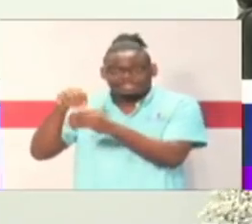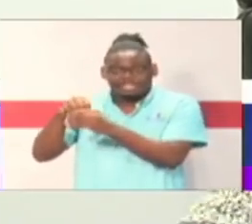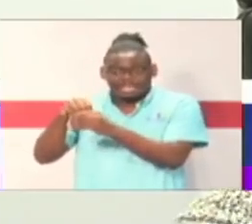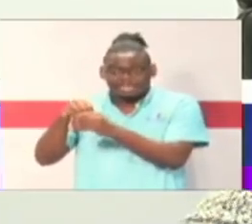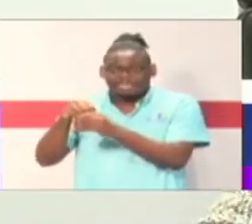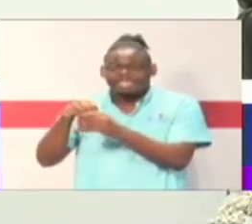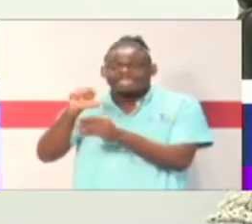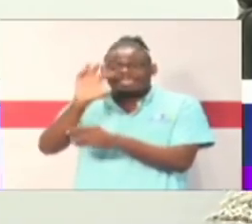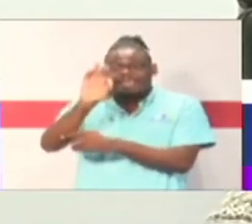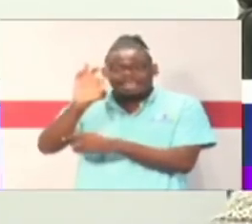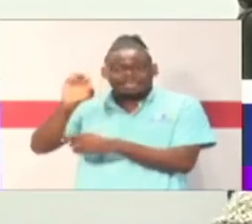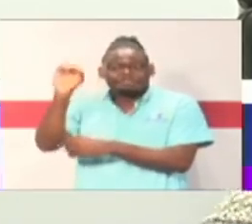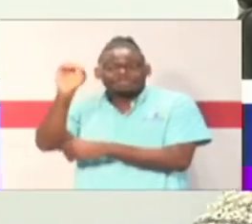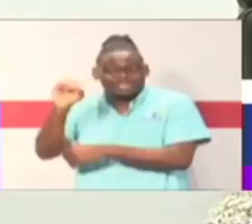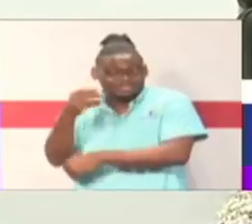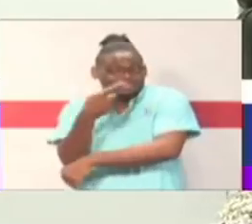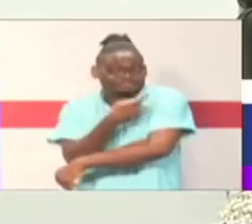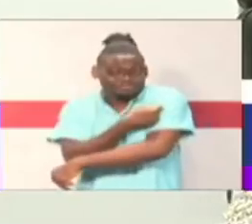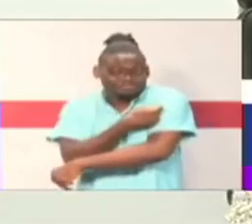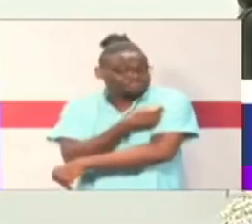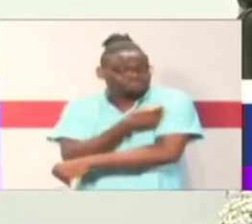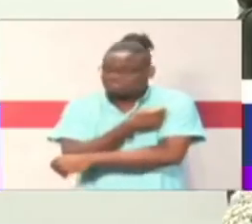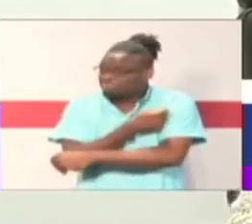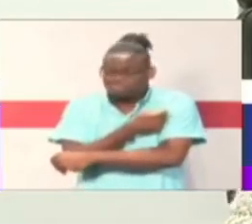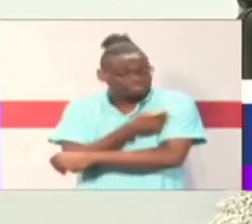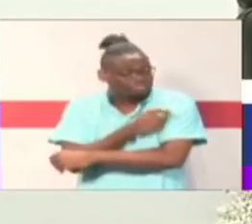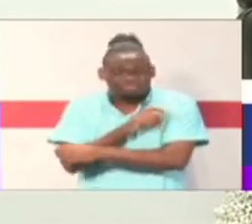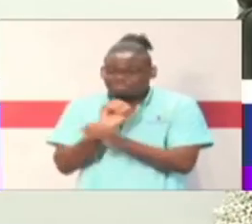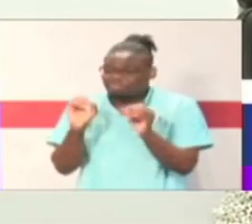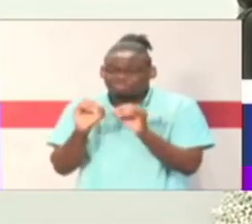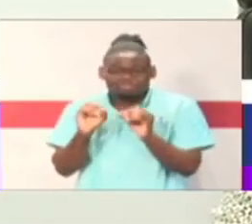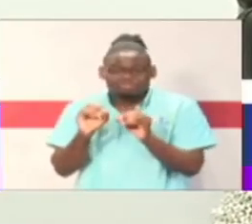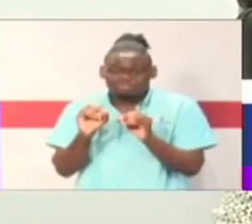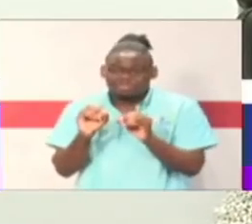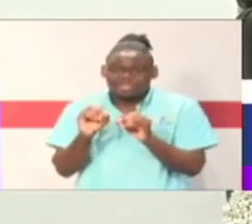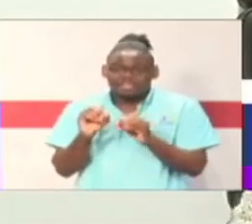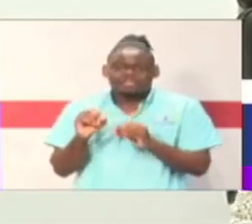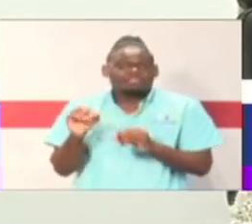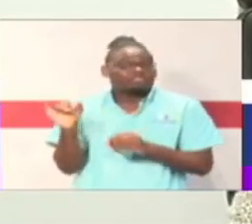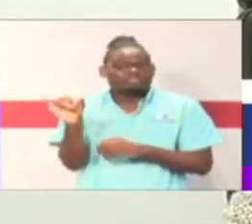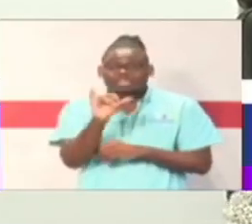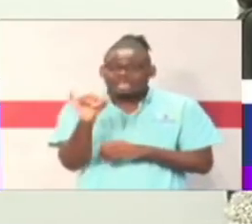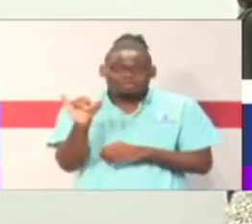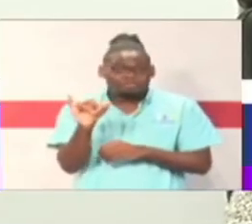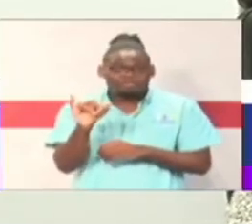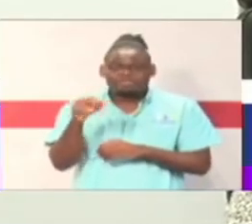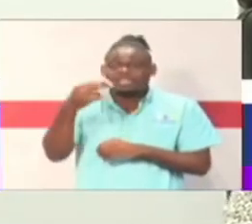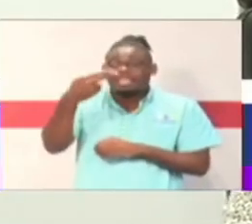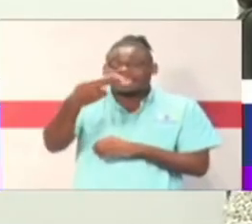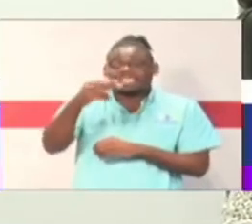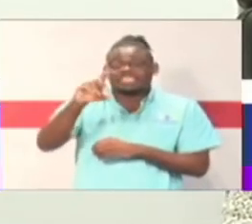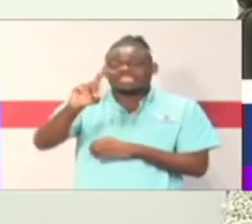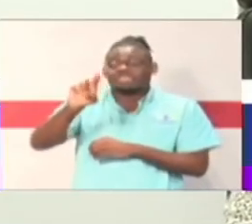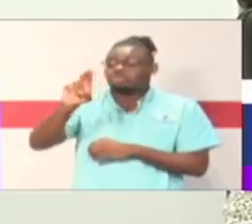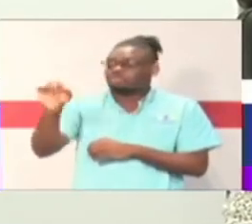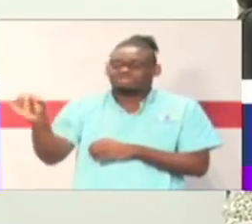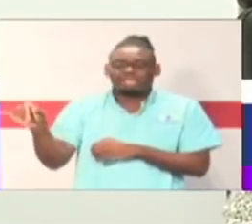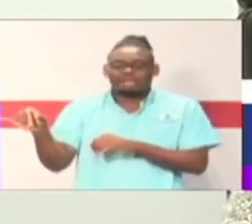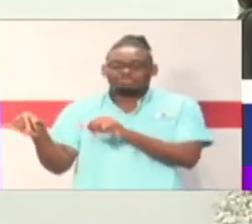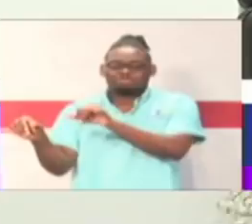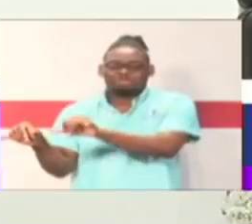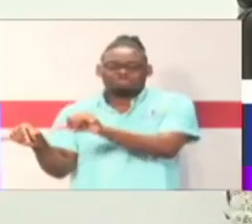and 98% of high dependency unit admissions are in persons who are not vaccinated. We